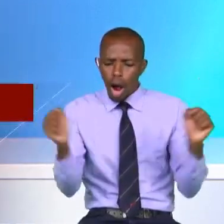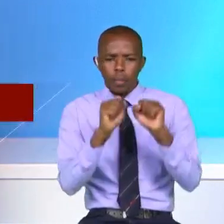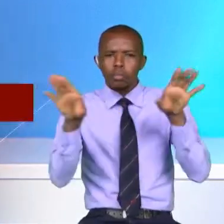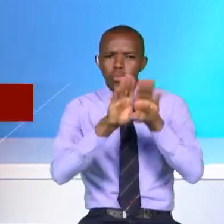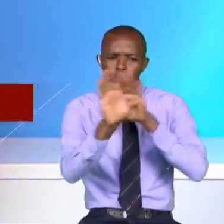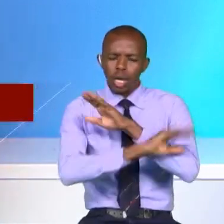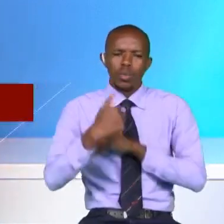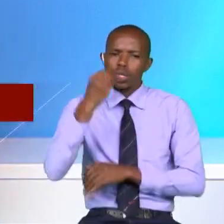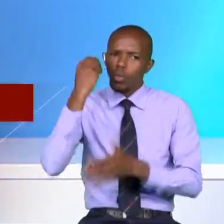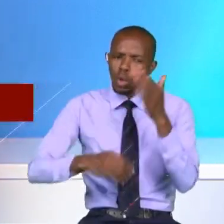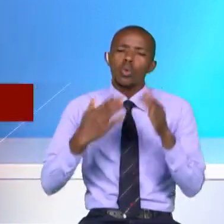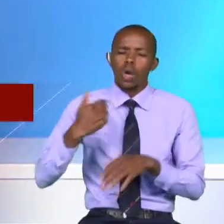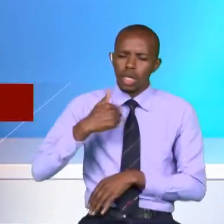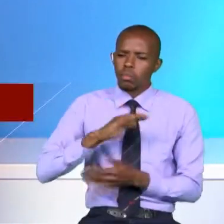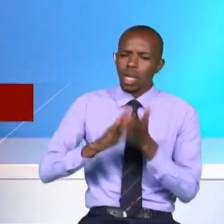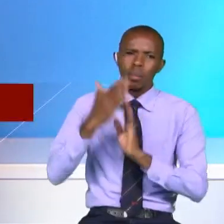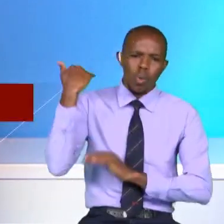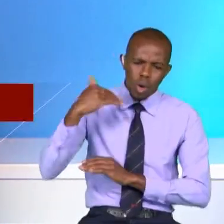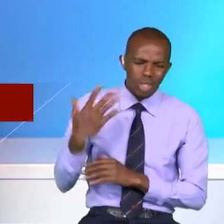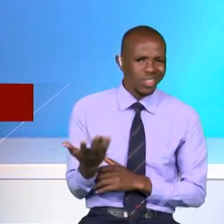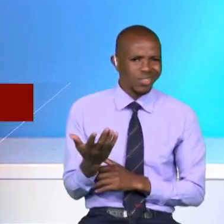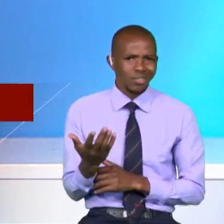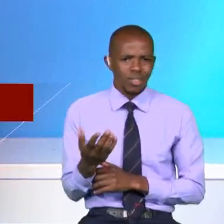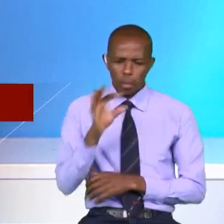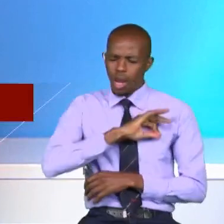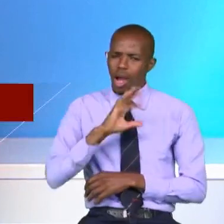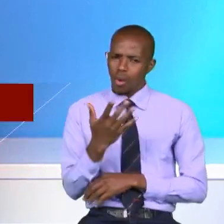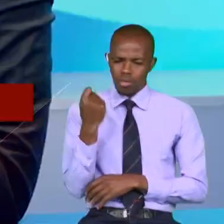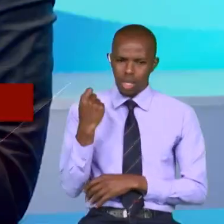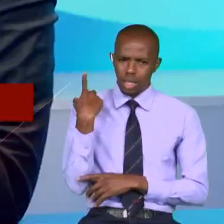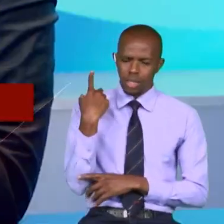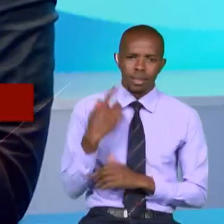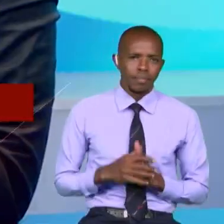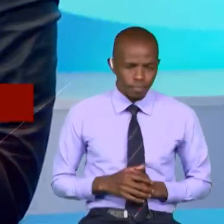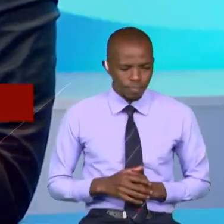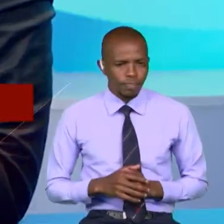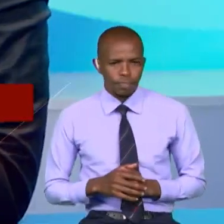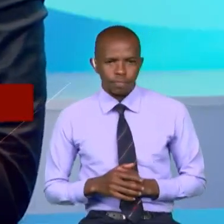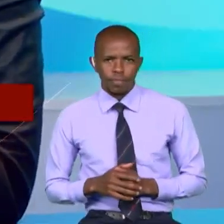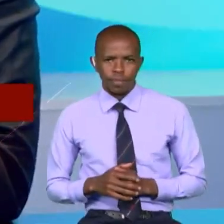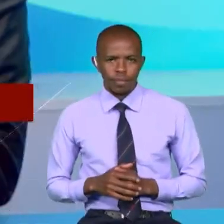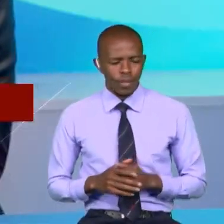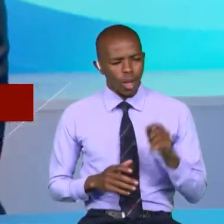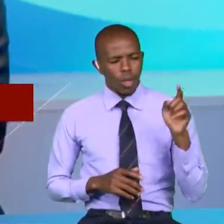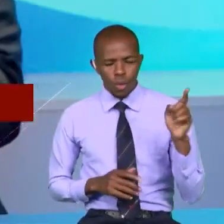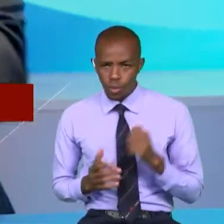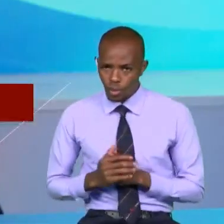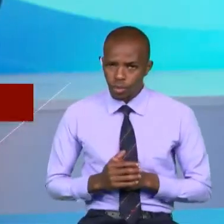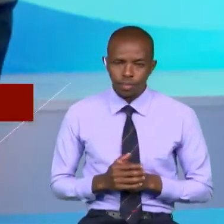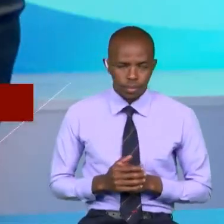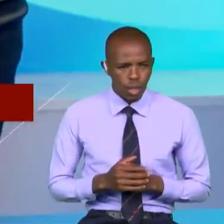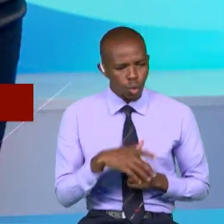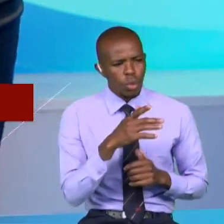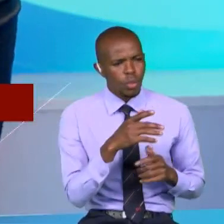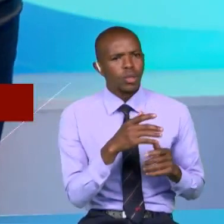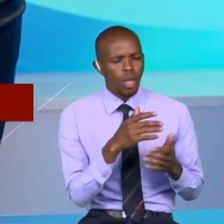Unataka si wote tukue wezi, ama majangili. How are we going to earn? You understand? Jim, you can be the arbitrator